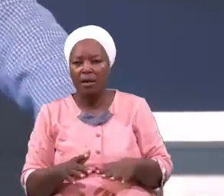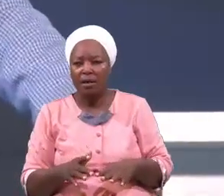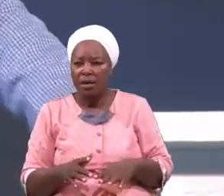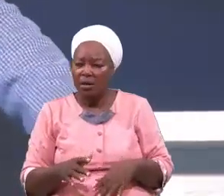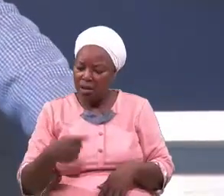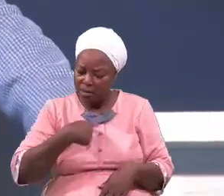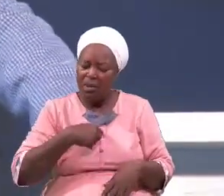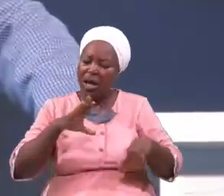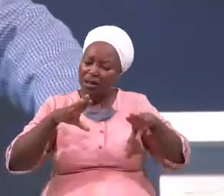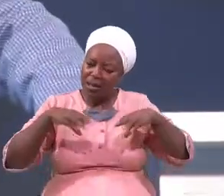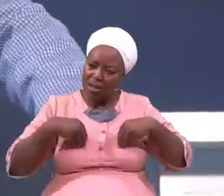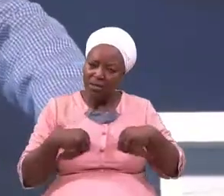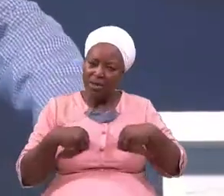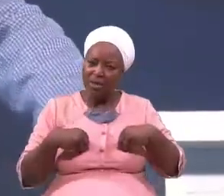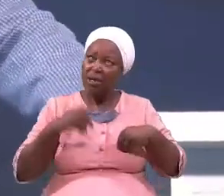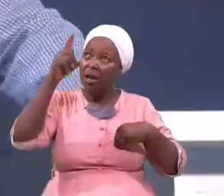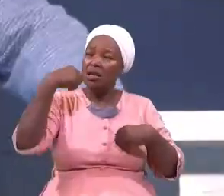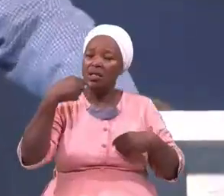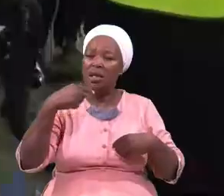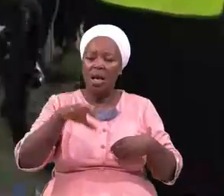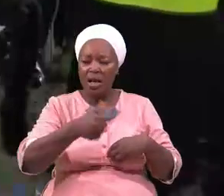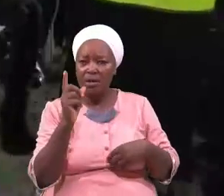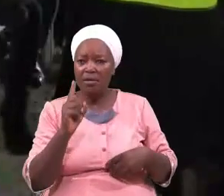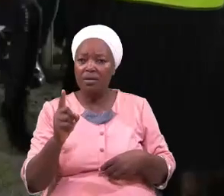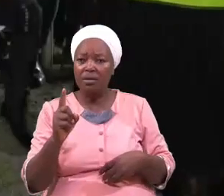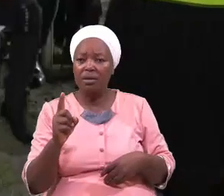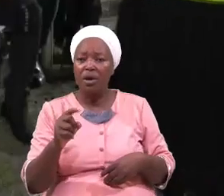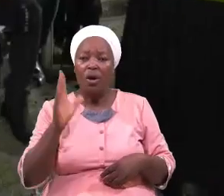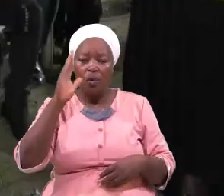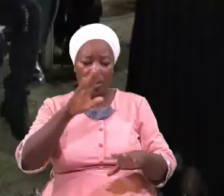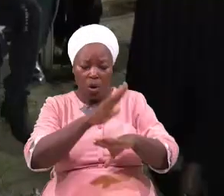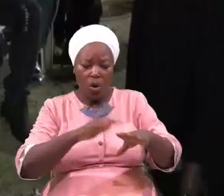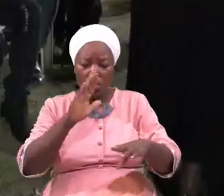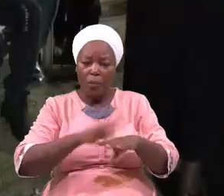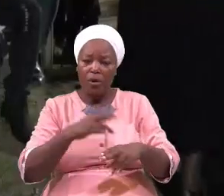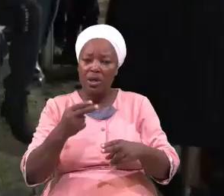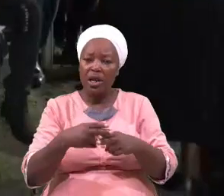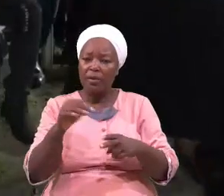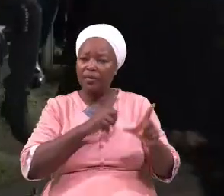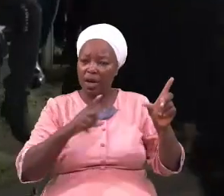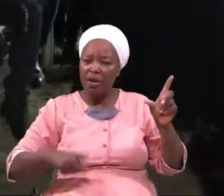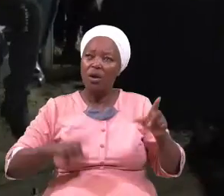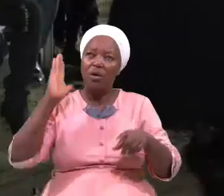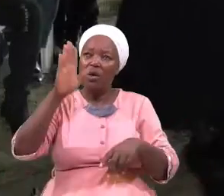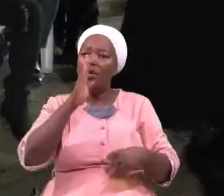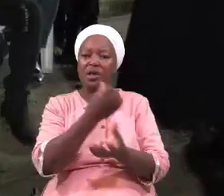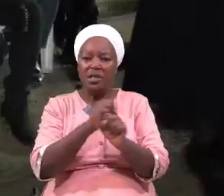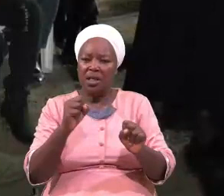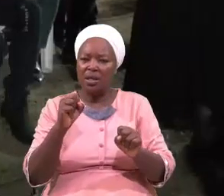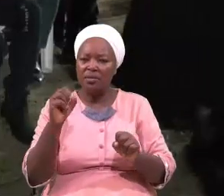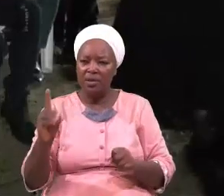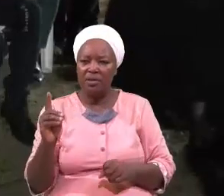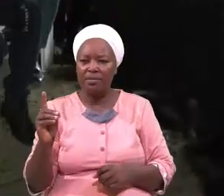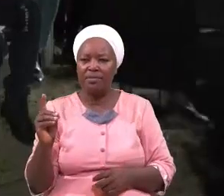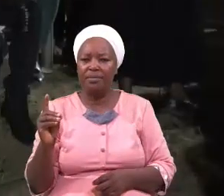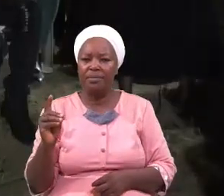I accept. He said, whosoever will call upon the name of the Lord will be saved.